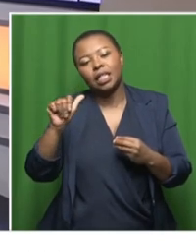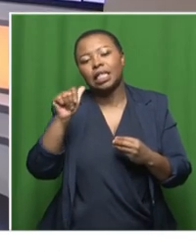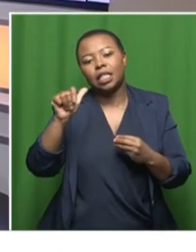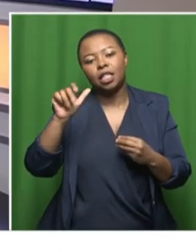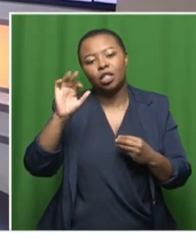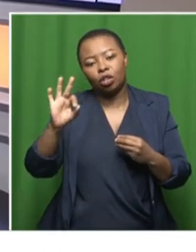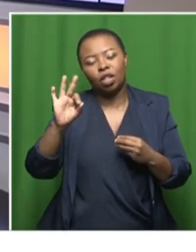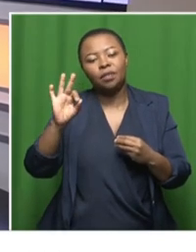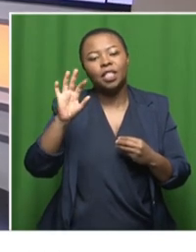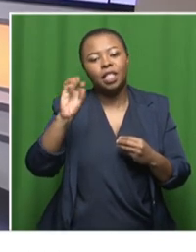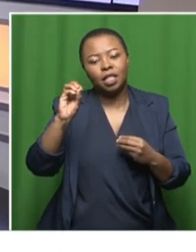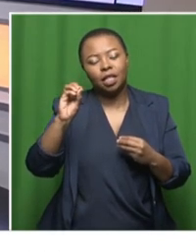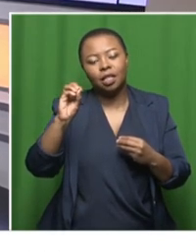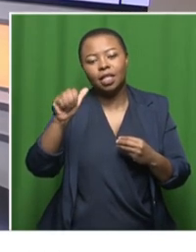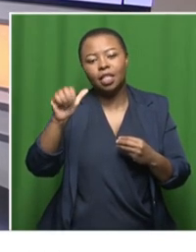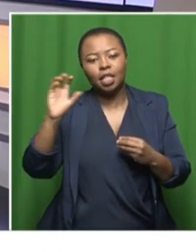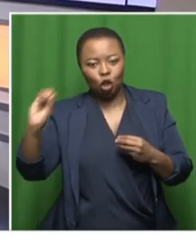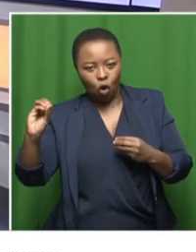061-509-6360 or